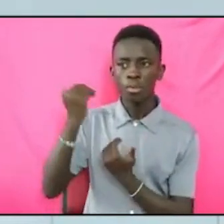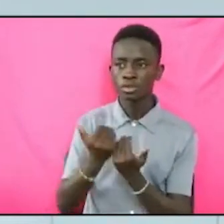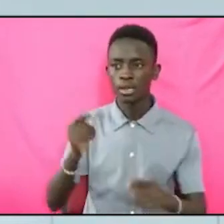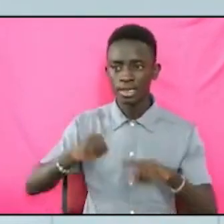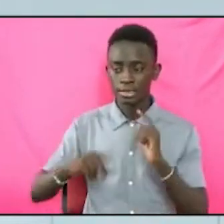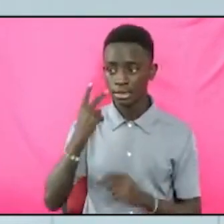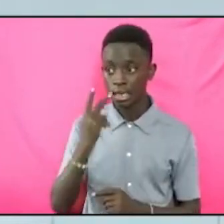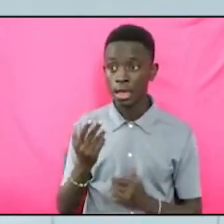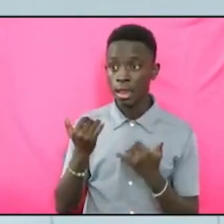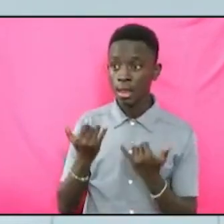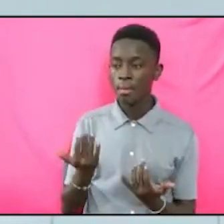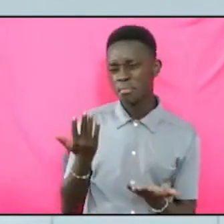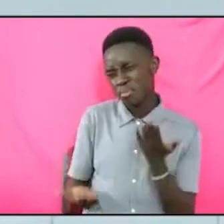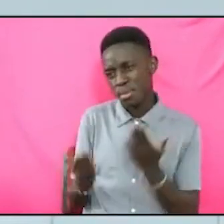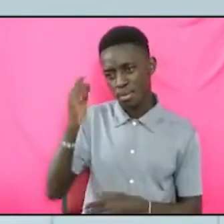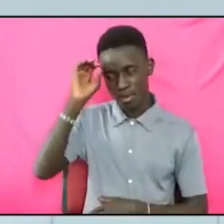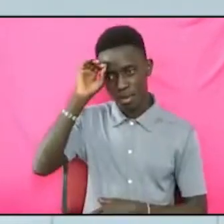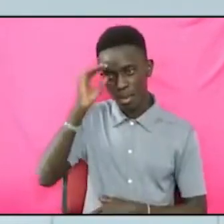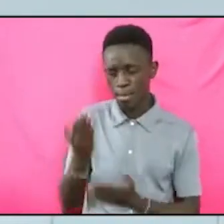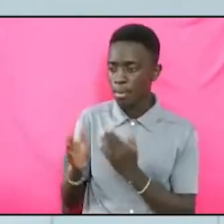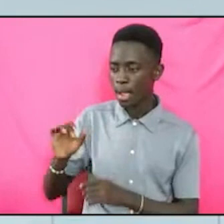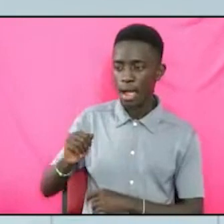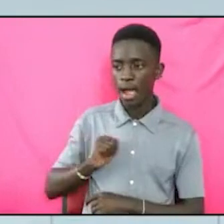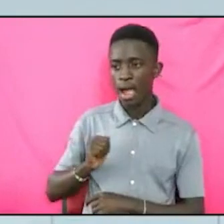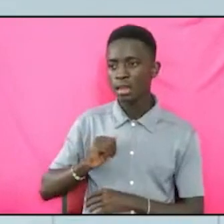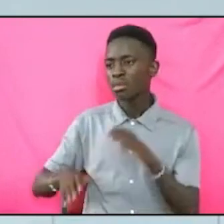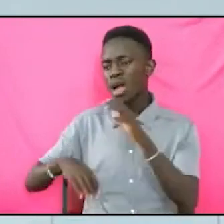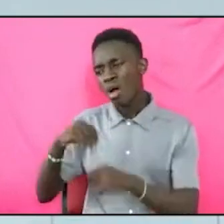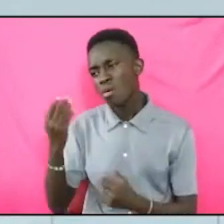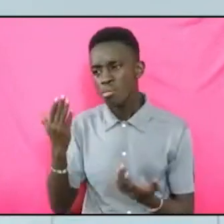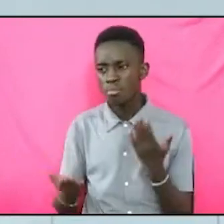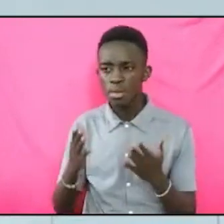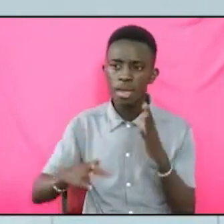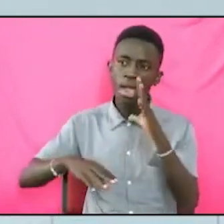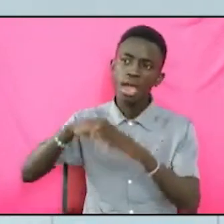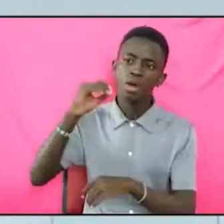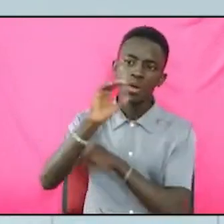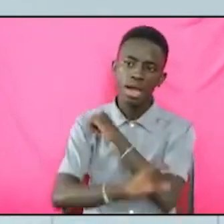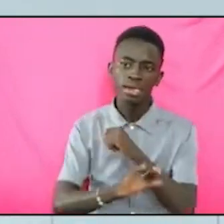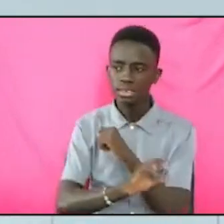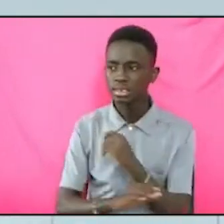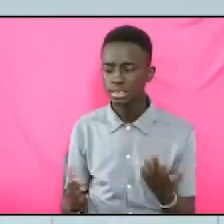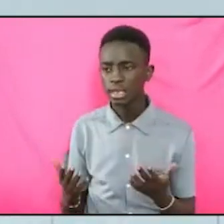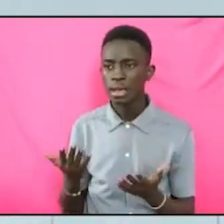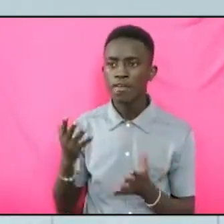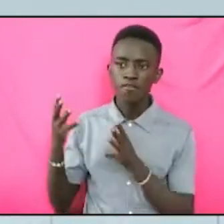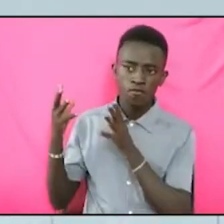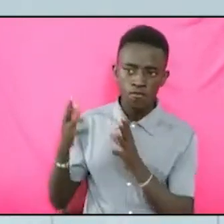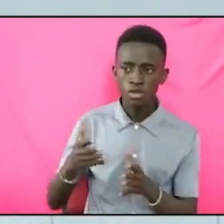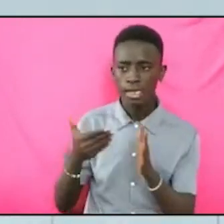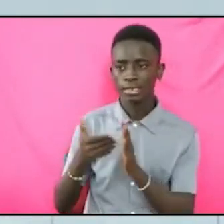Certainly, she was out of her home place, she was out of her country, forcibly against her will.